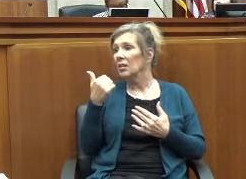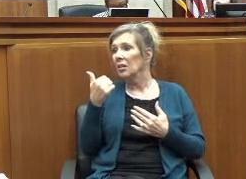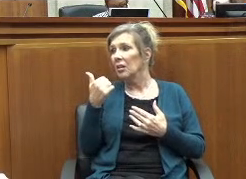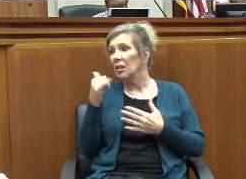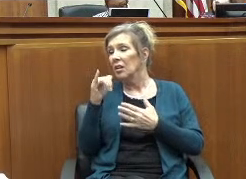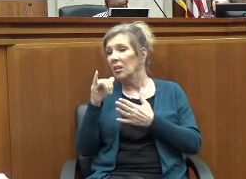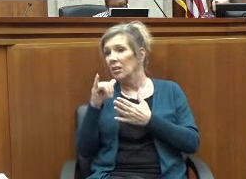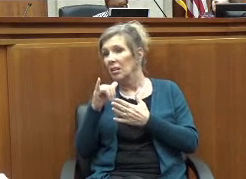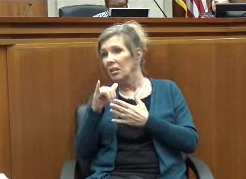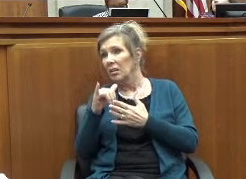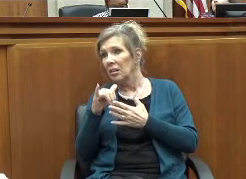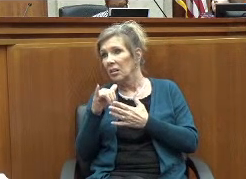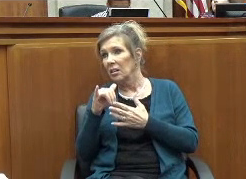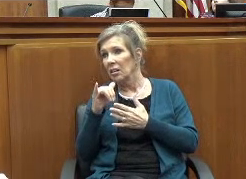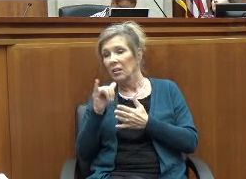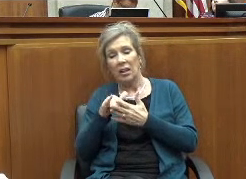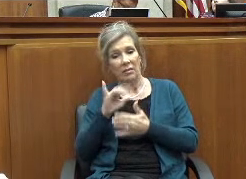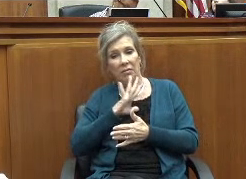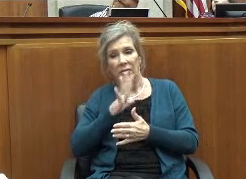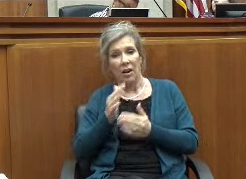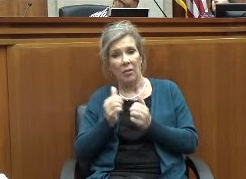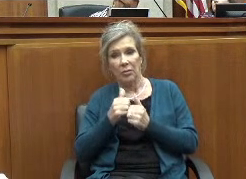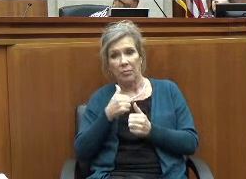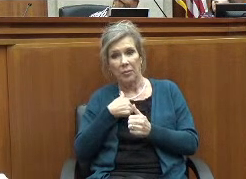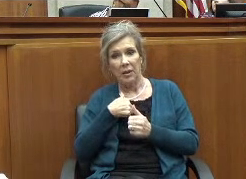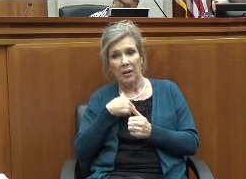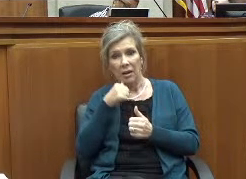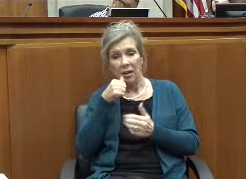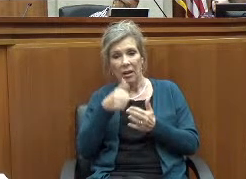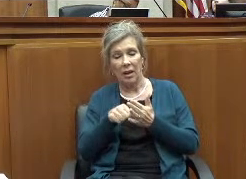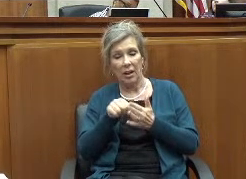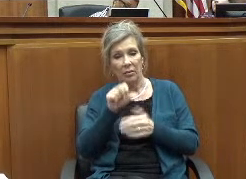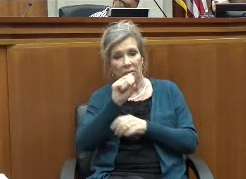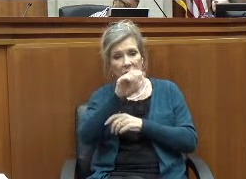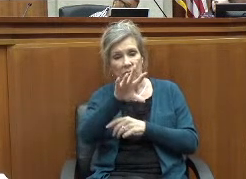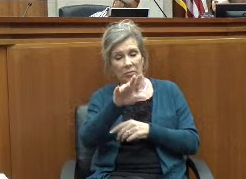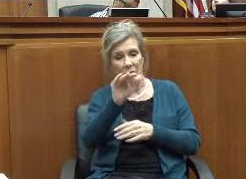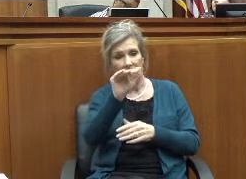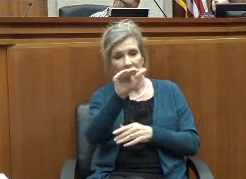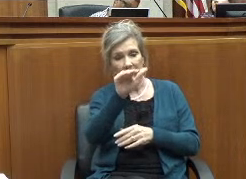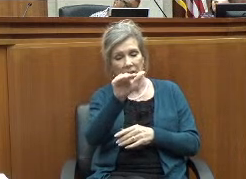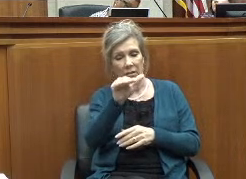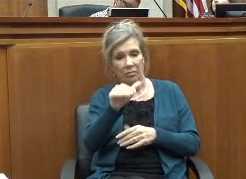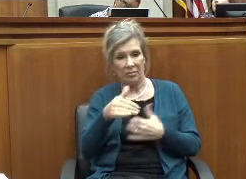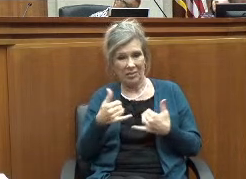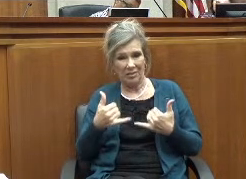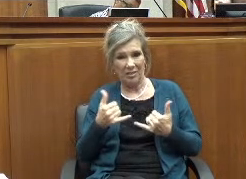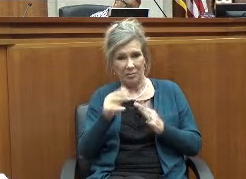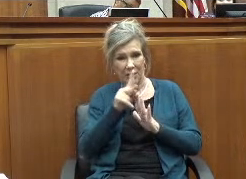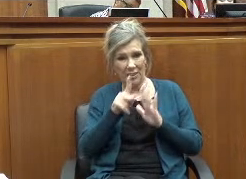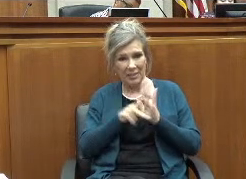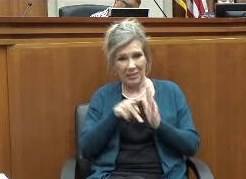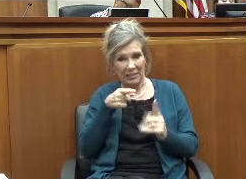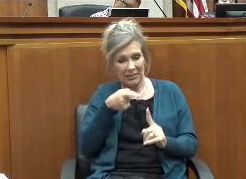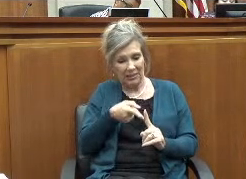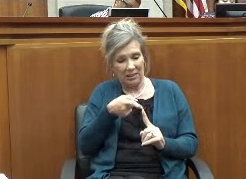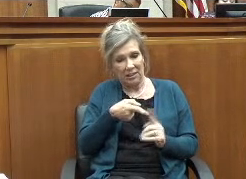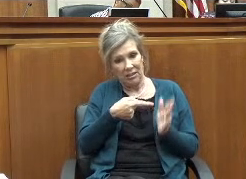That would be fine with me, right? So a letter that reminds them of existing policy